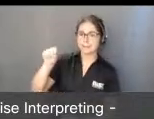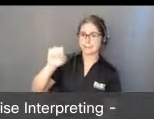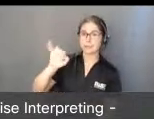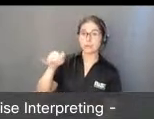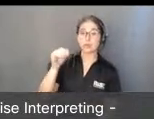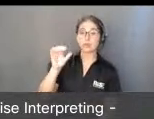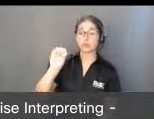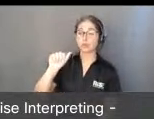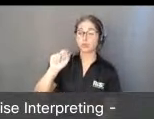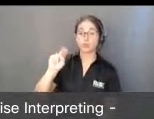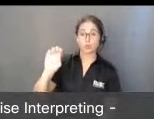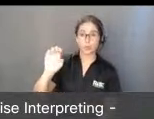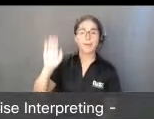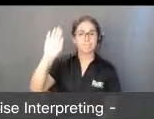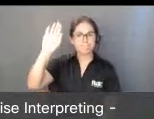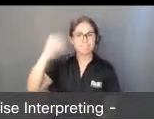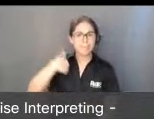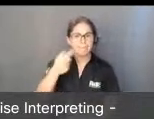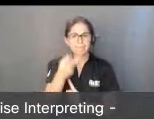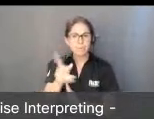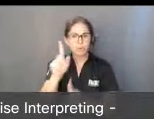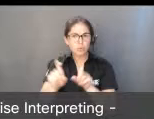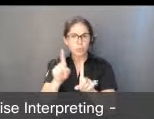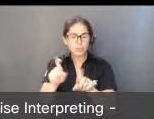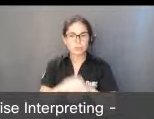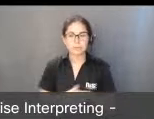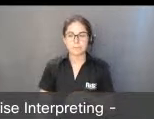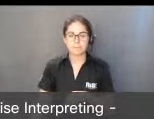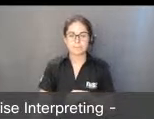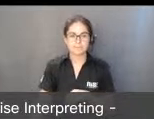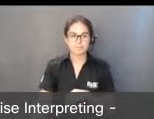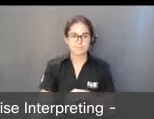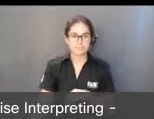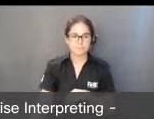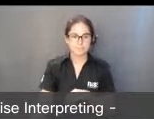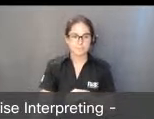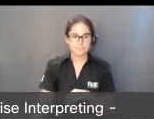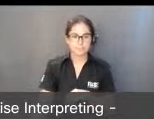go ahead. Is it possible when the